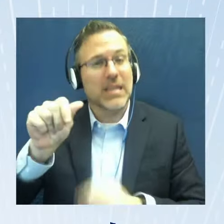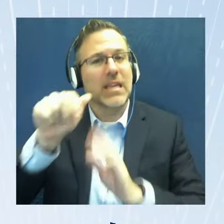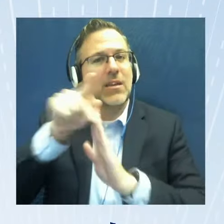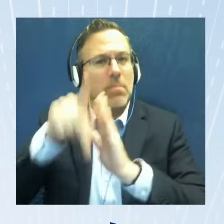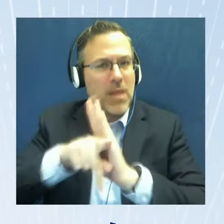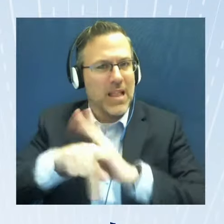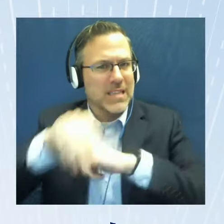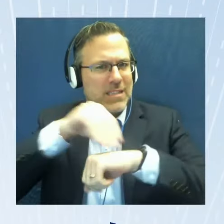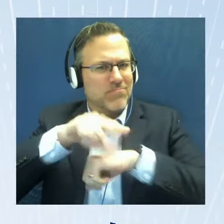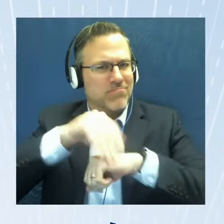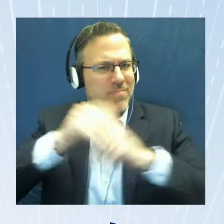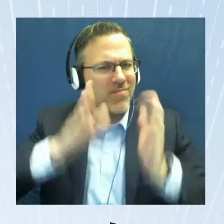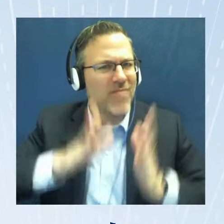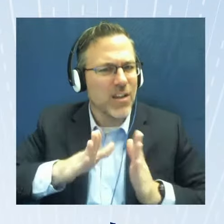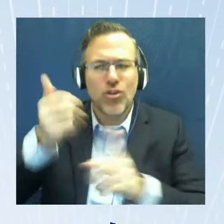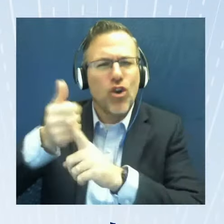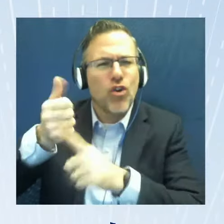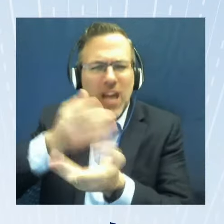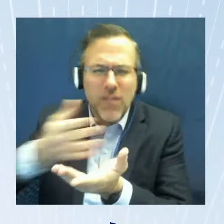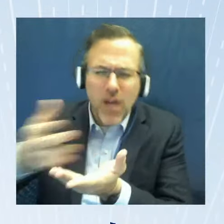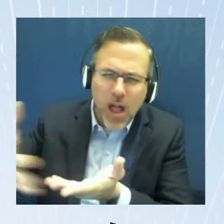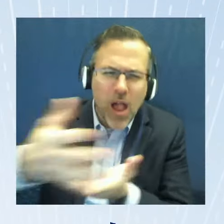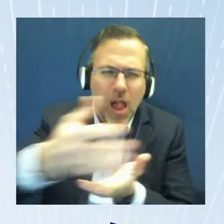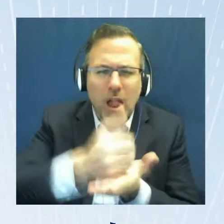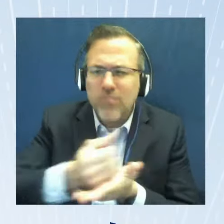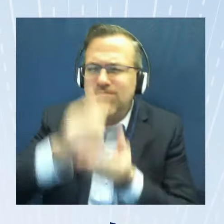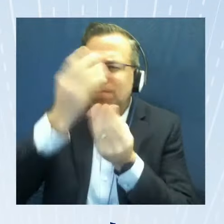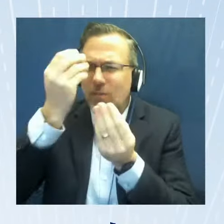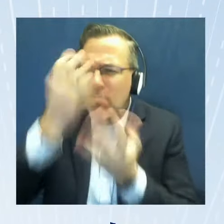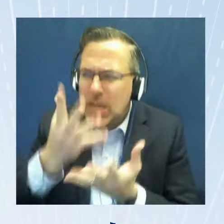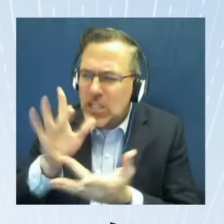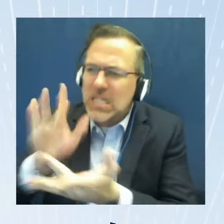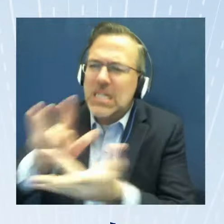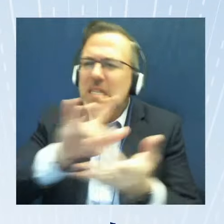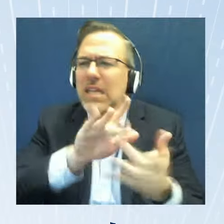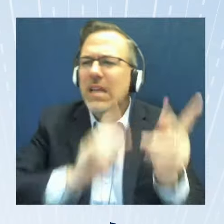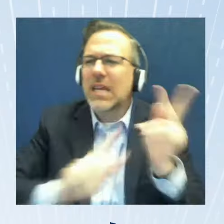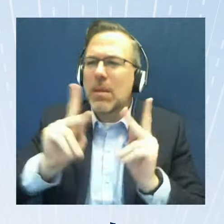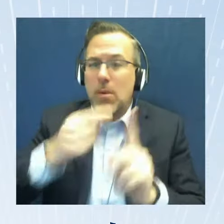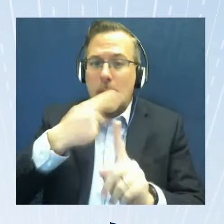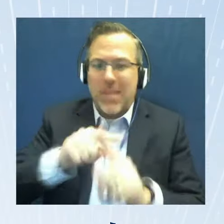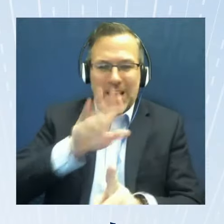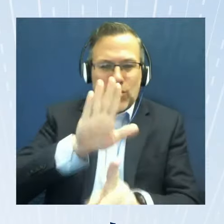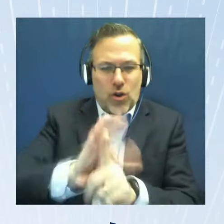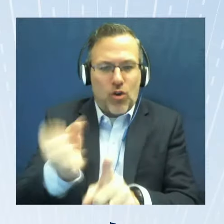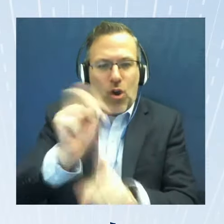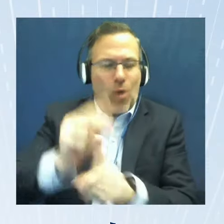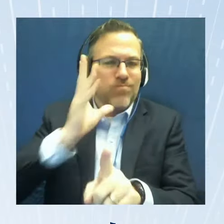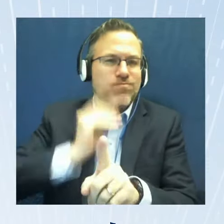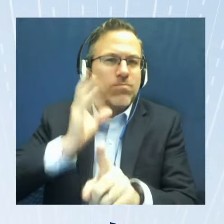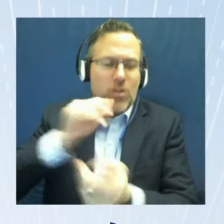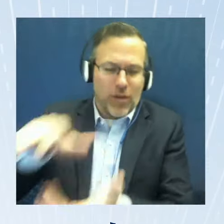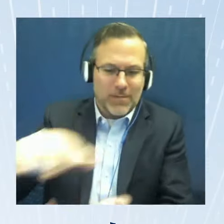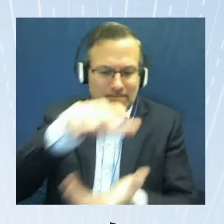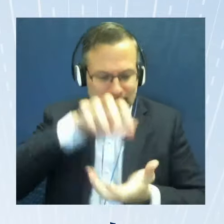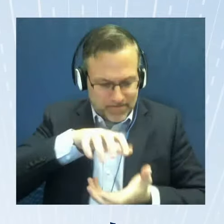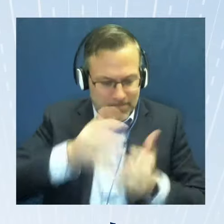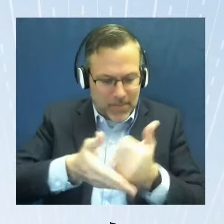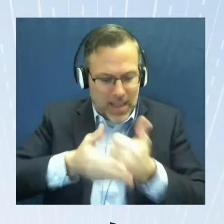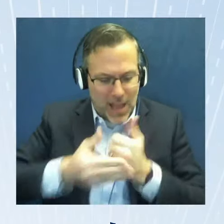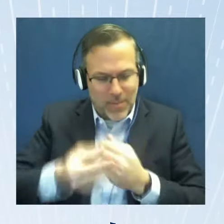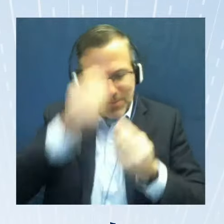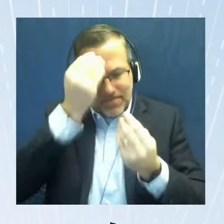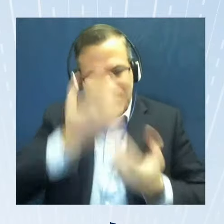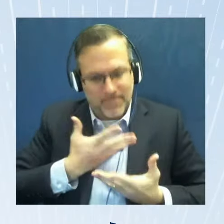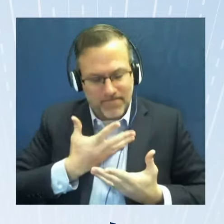policy expertise, deep connections in the community, and lived experience to help make us all better at our jobs. So thank you, and